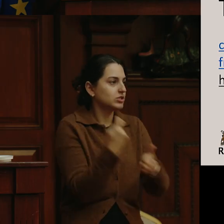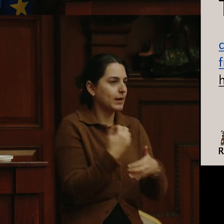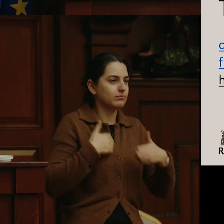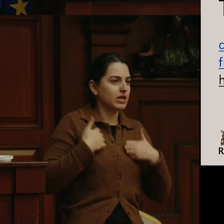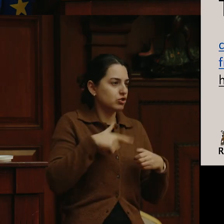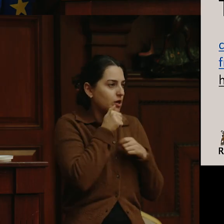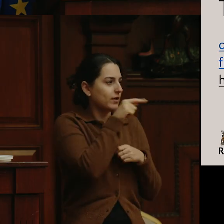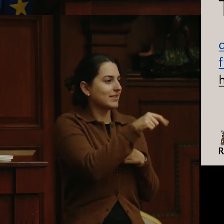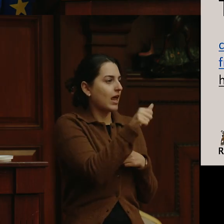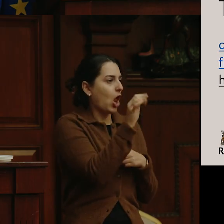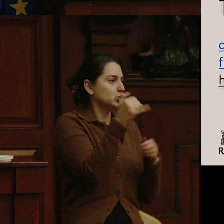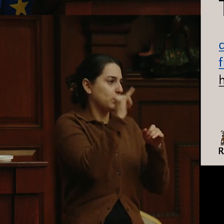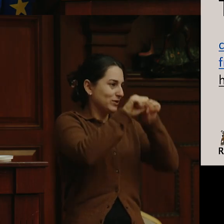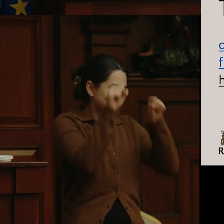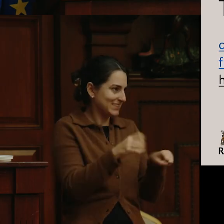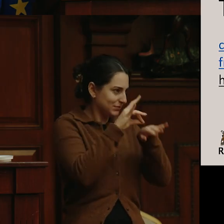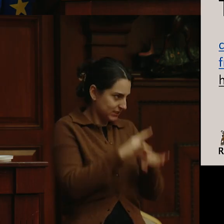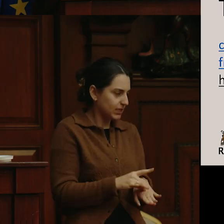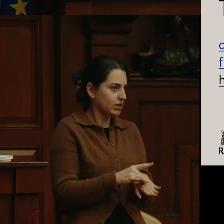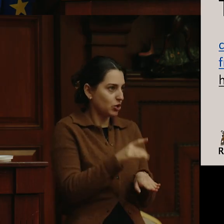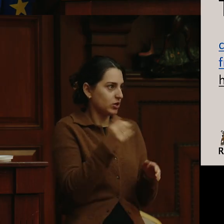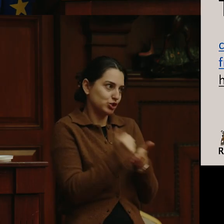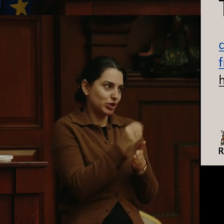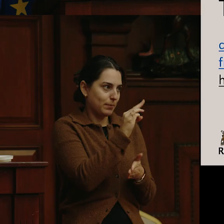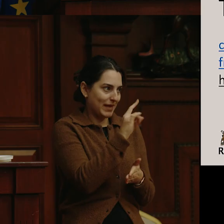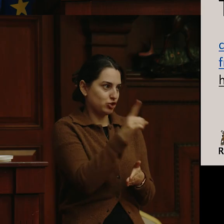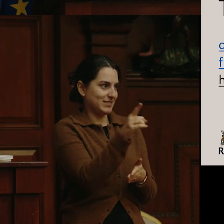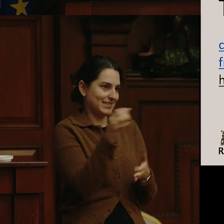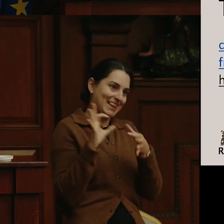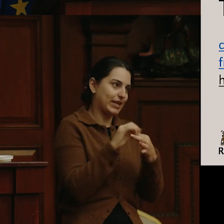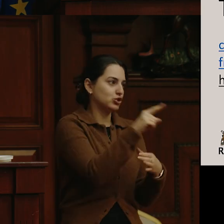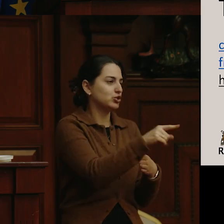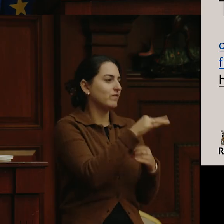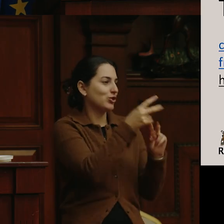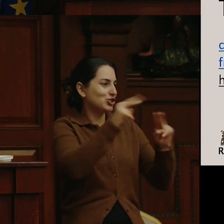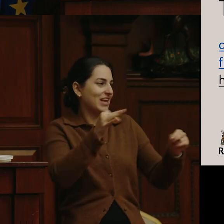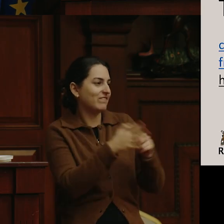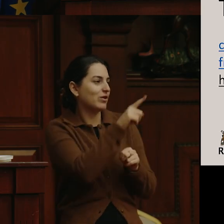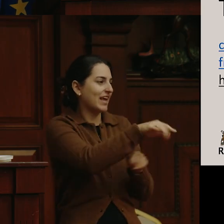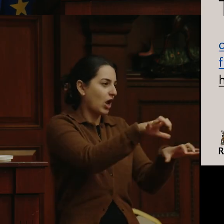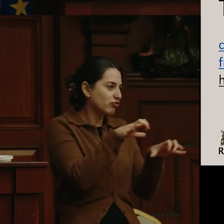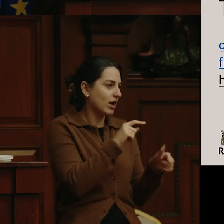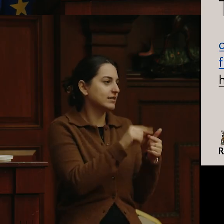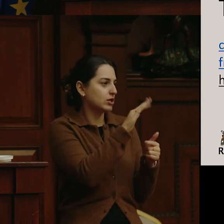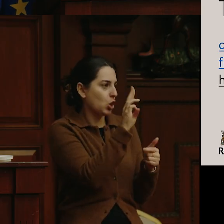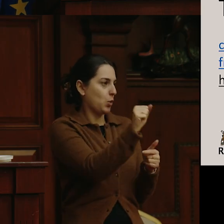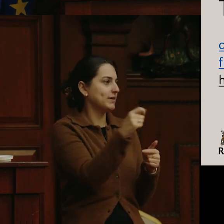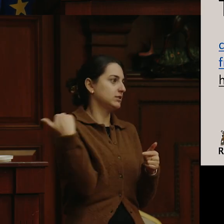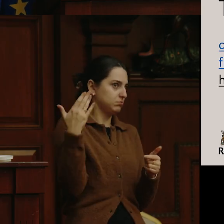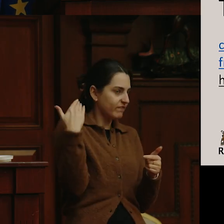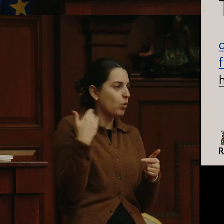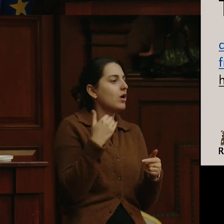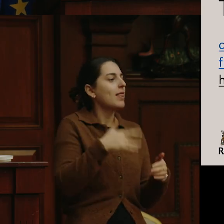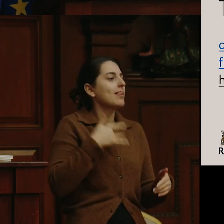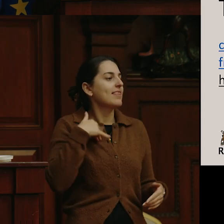in autoimmune rheumatic diseases, having undertaken a PhD on the genetics of lupus nephritis during her time